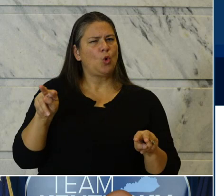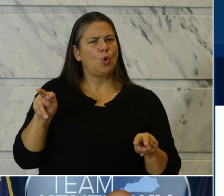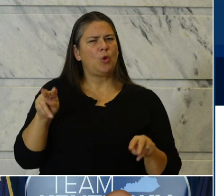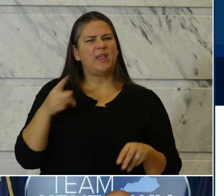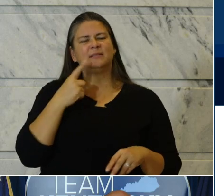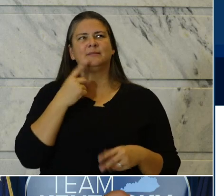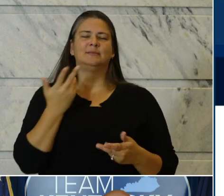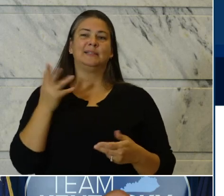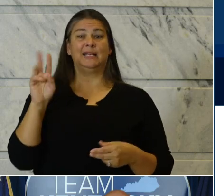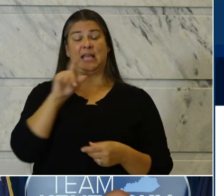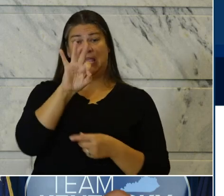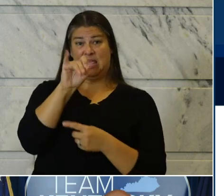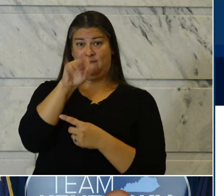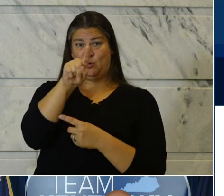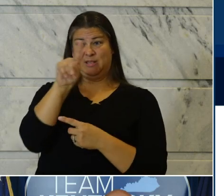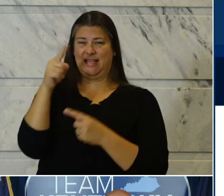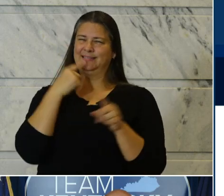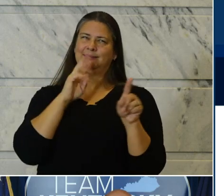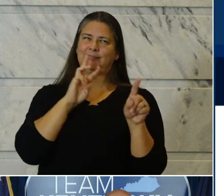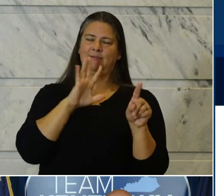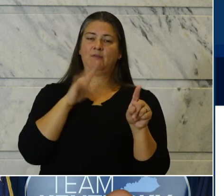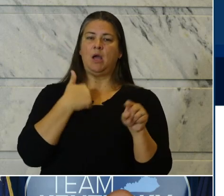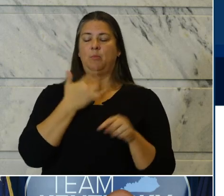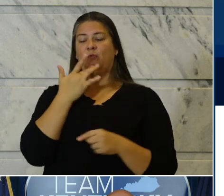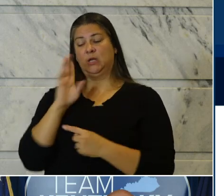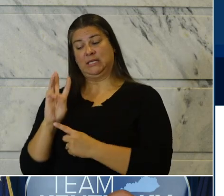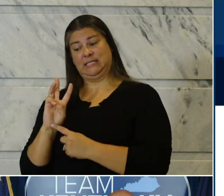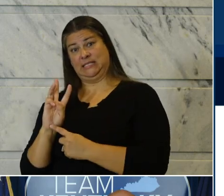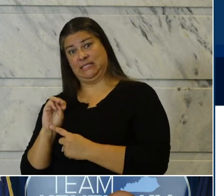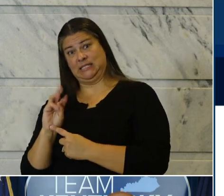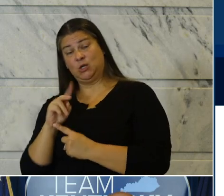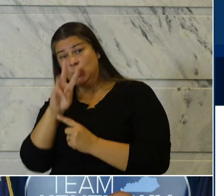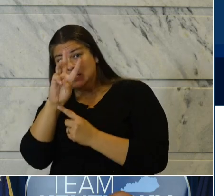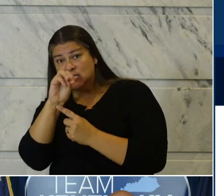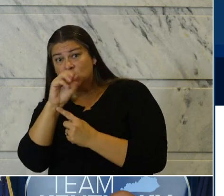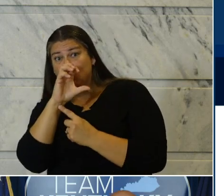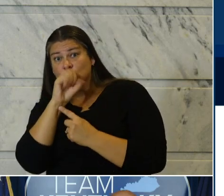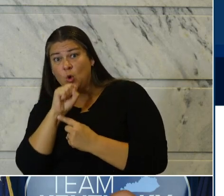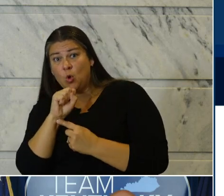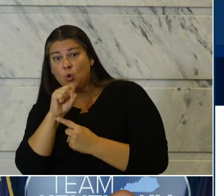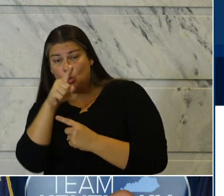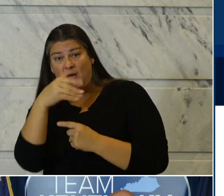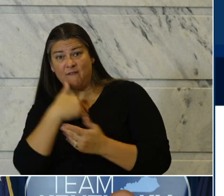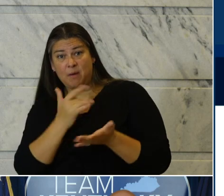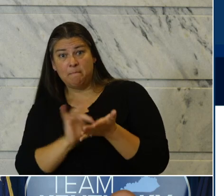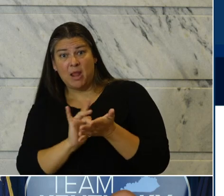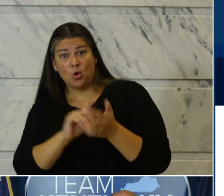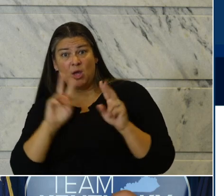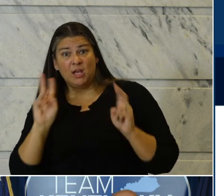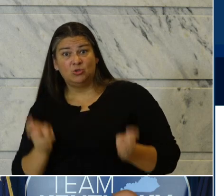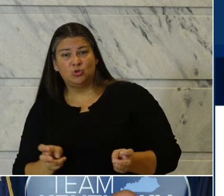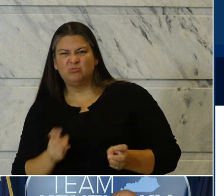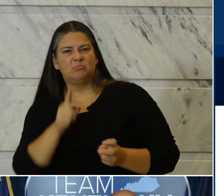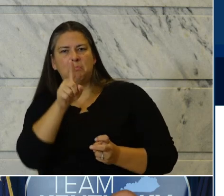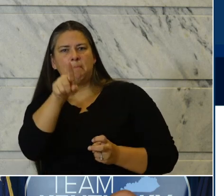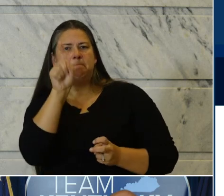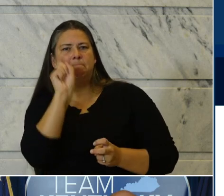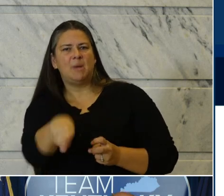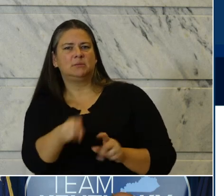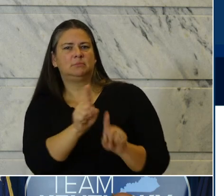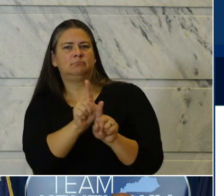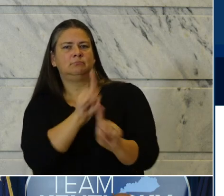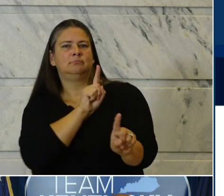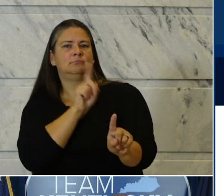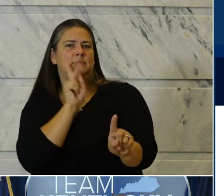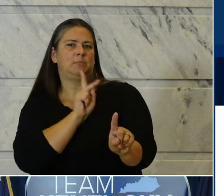use 60. If you're 60 or older, or you have chronic medical problems, you got to stay away from other people, wear your mask, and take